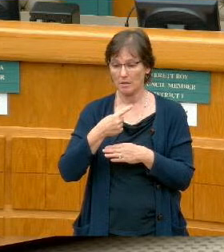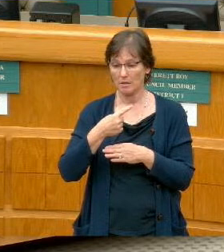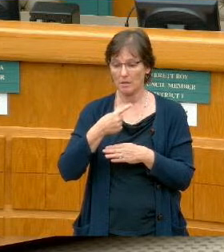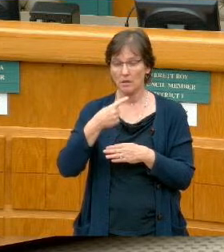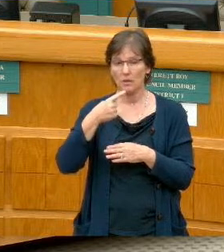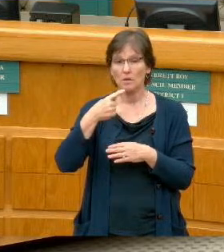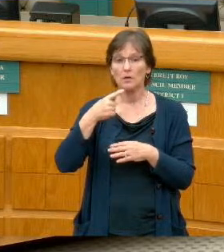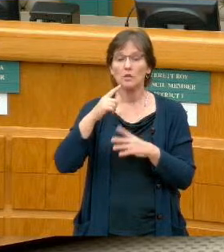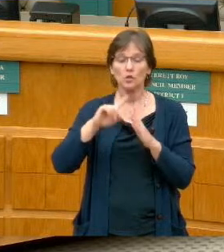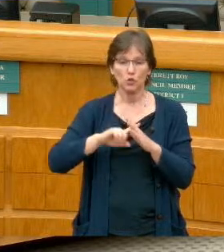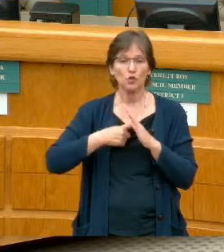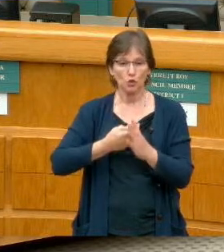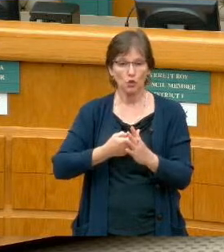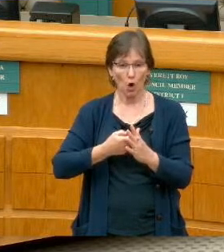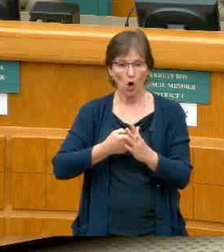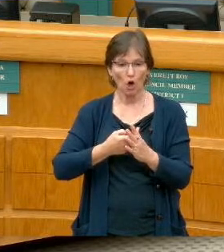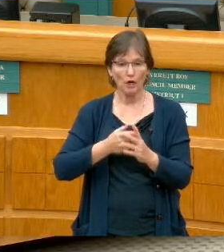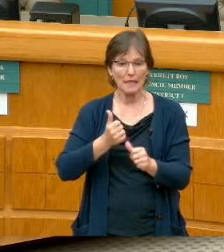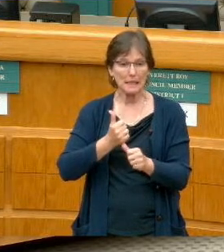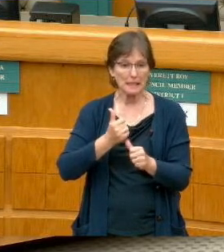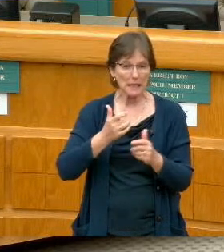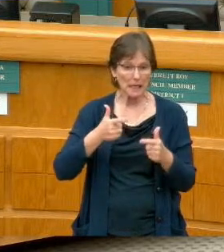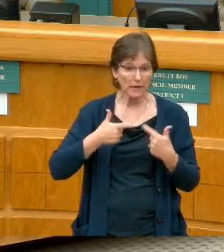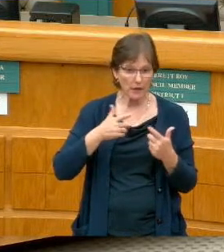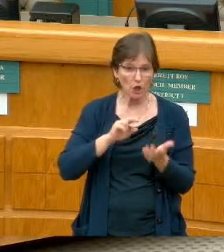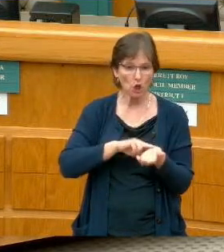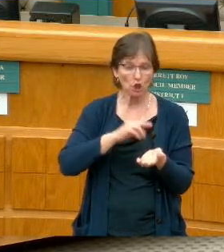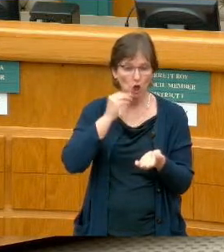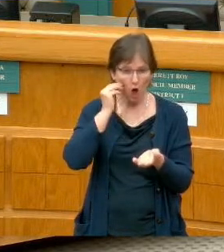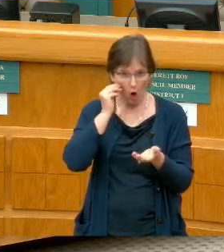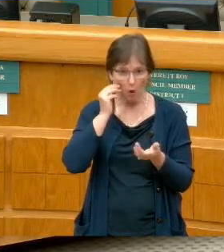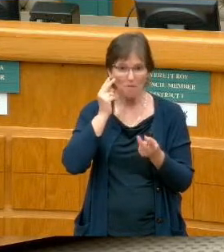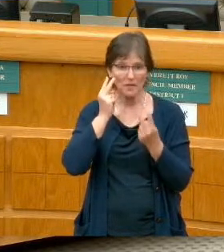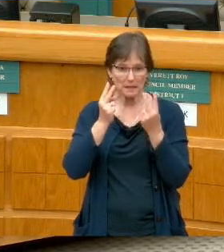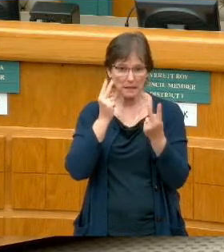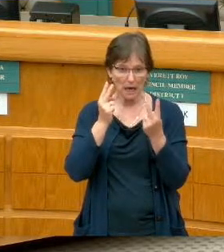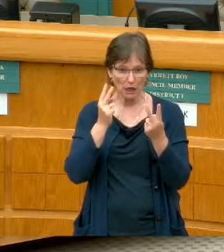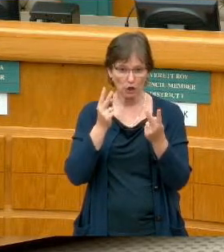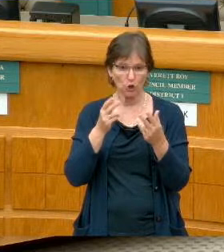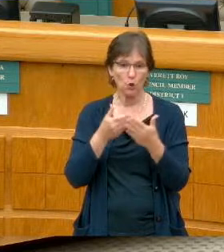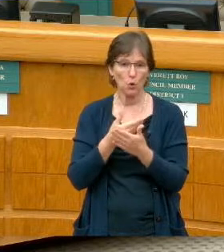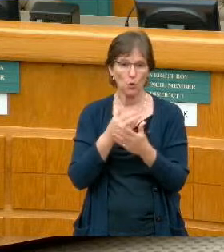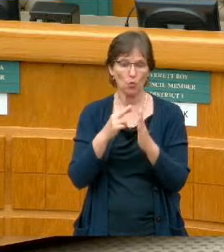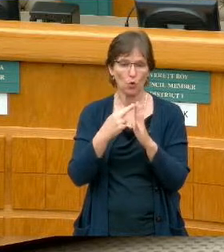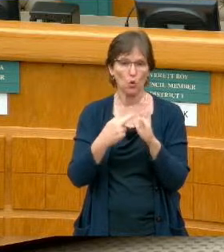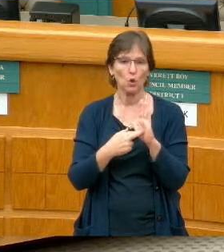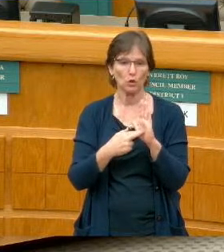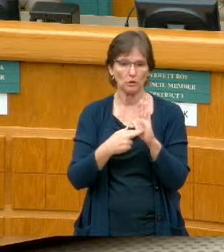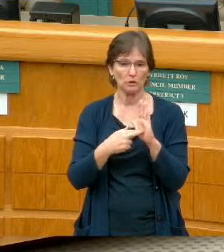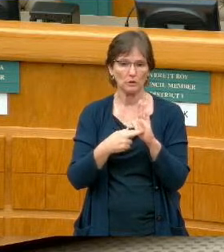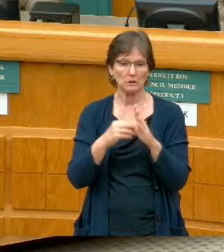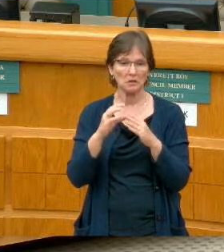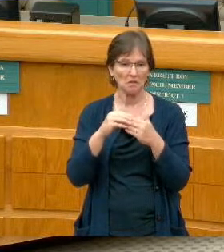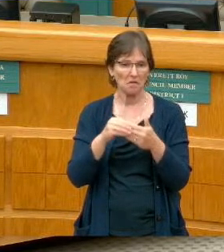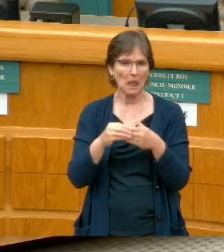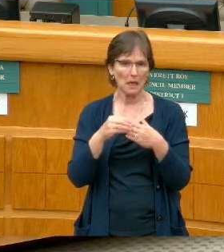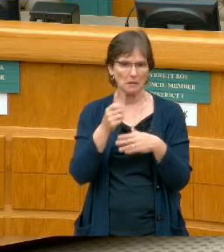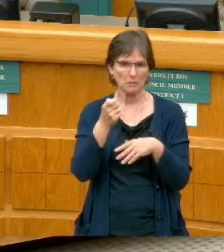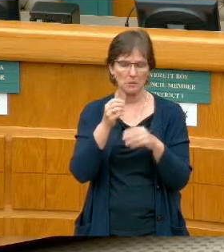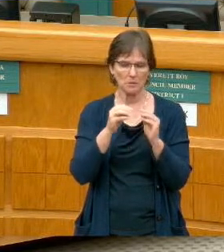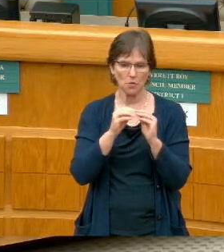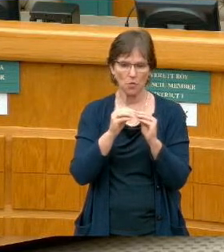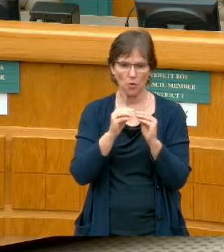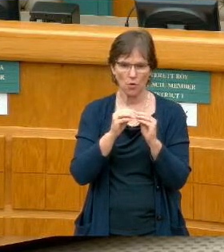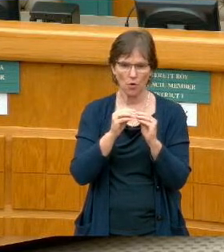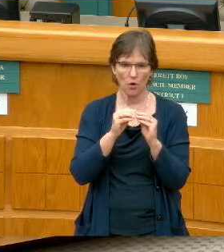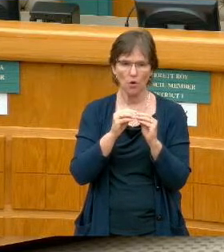assisted living centers and others. So our orders will be in place on those 2 dates, and they'll be coming between now